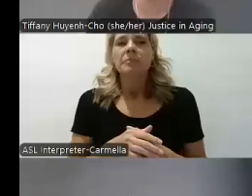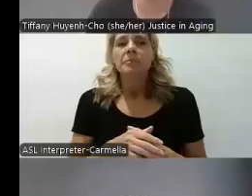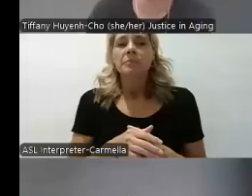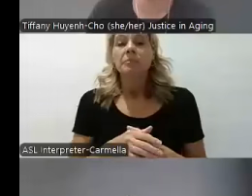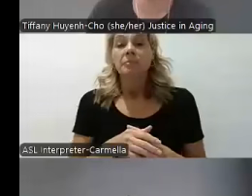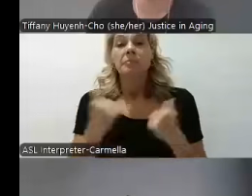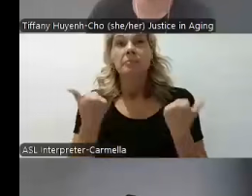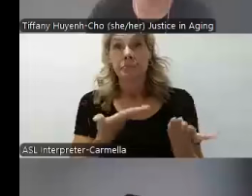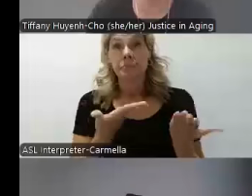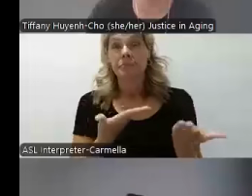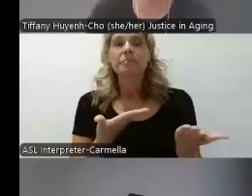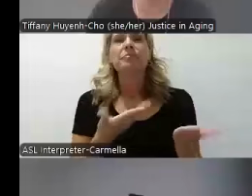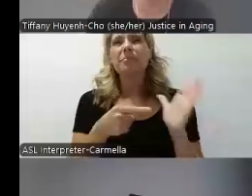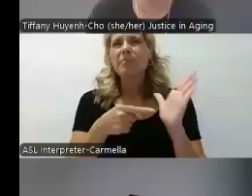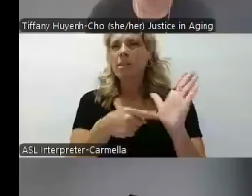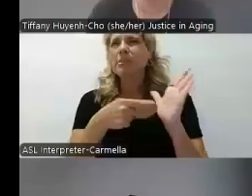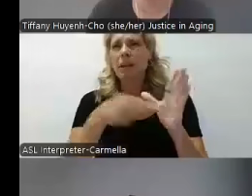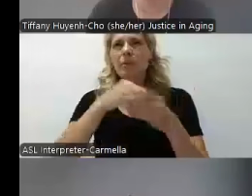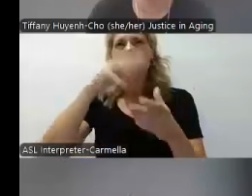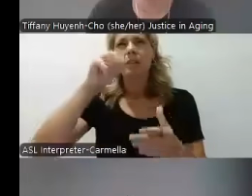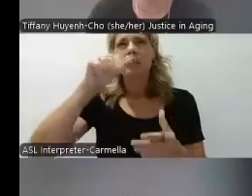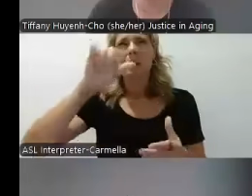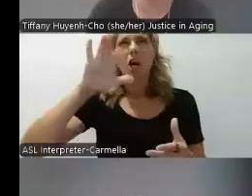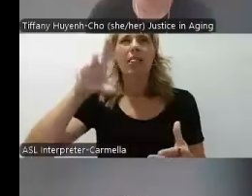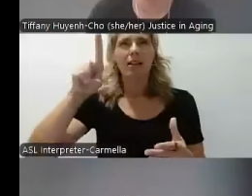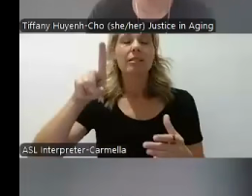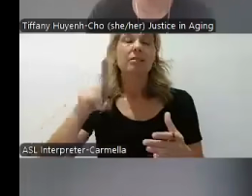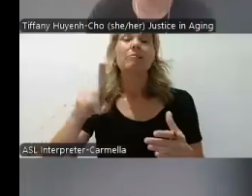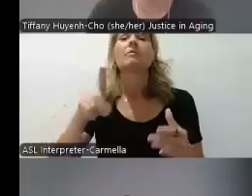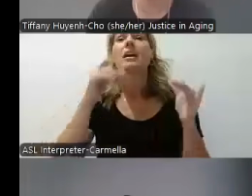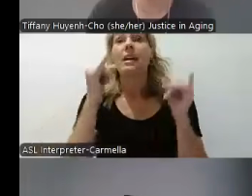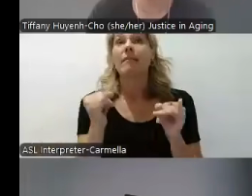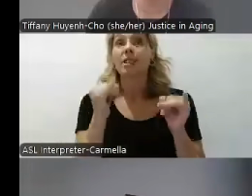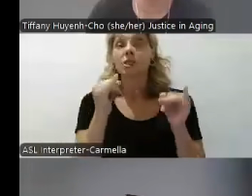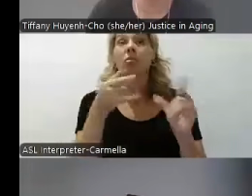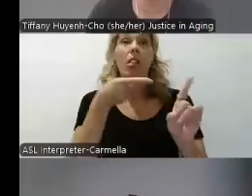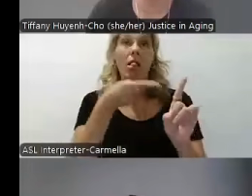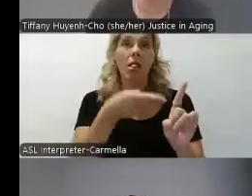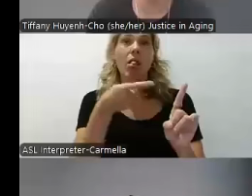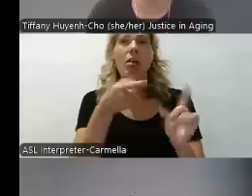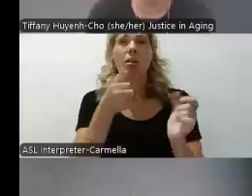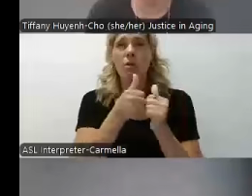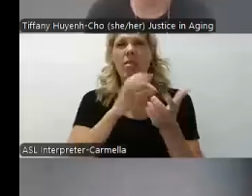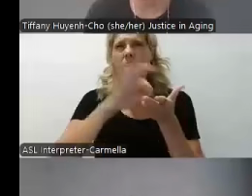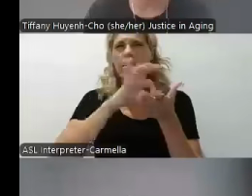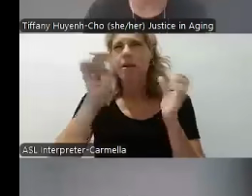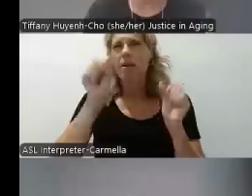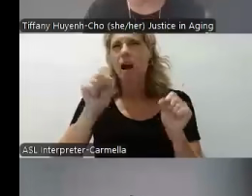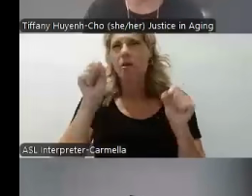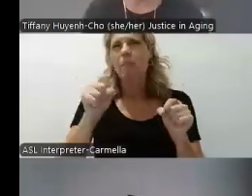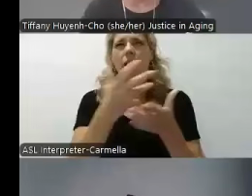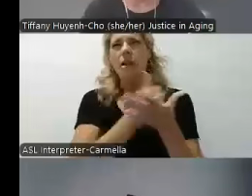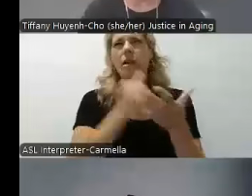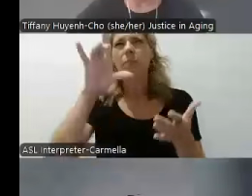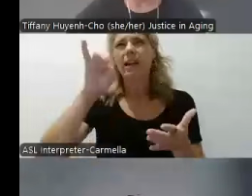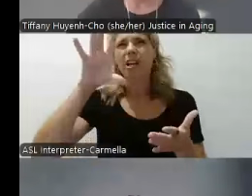So here's an example in Maryland of an individual with accountable income of $850,